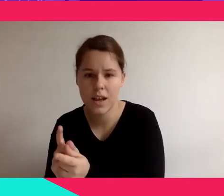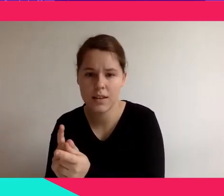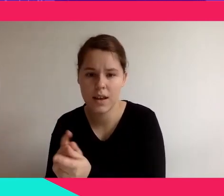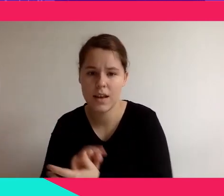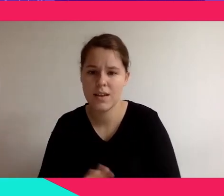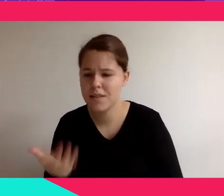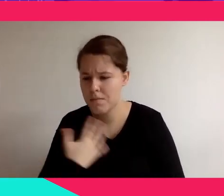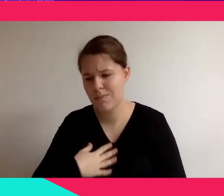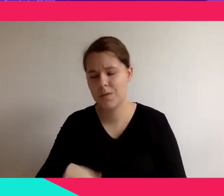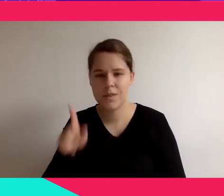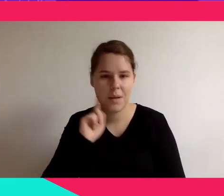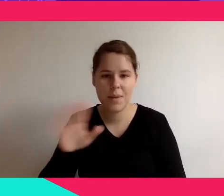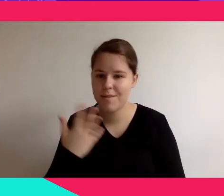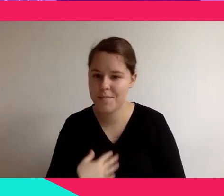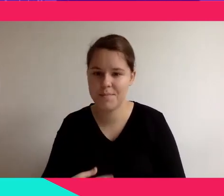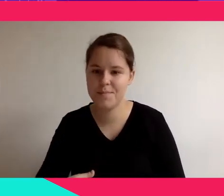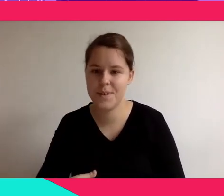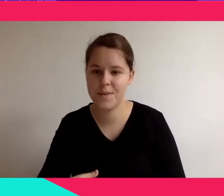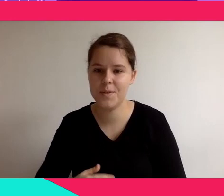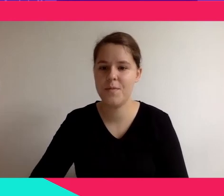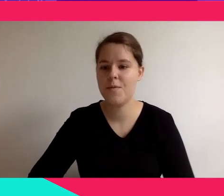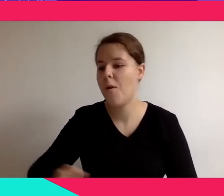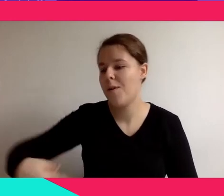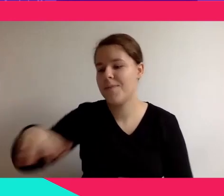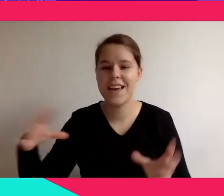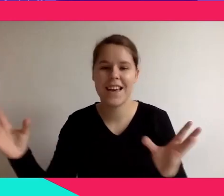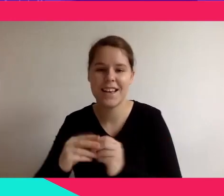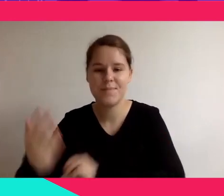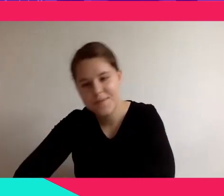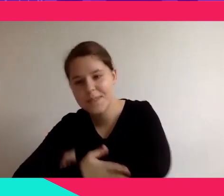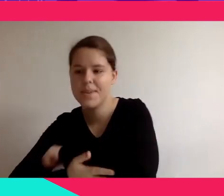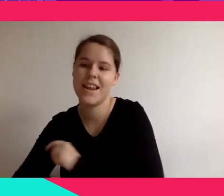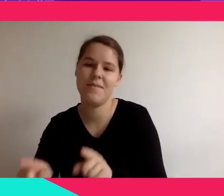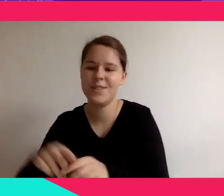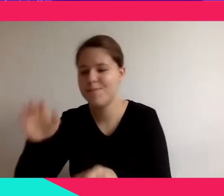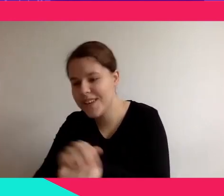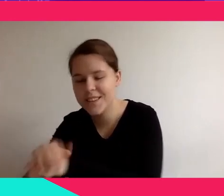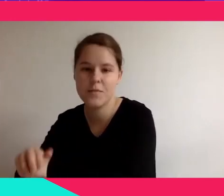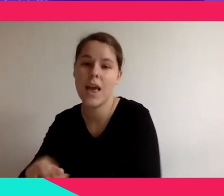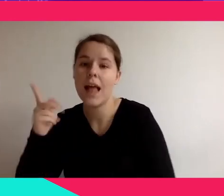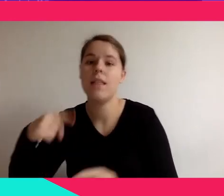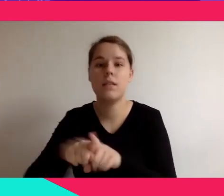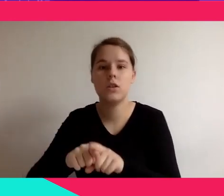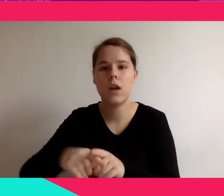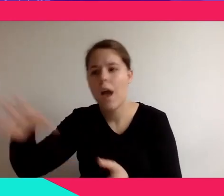allies, while also working with knowledge sharing is a very strong bond.